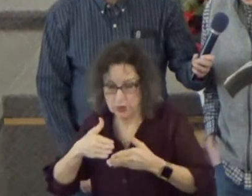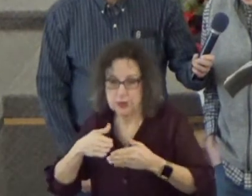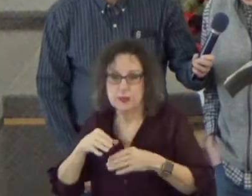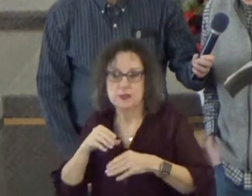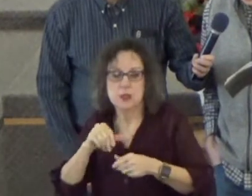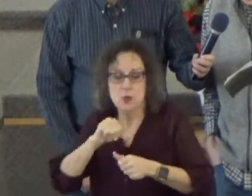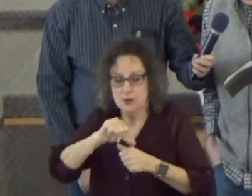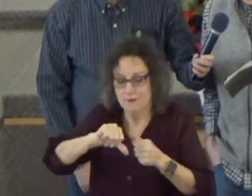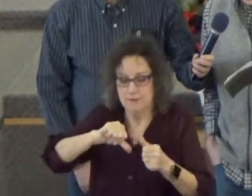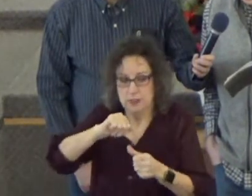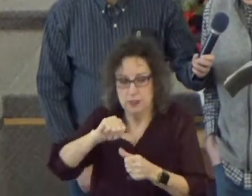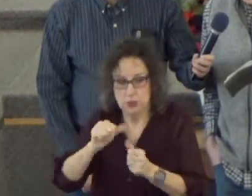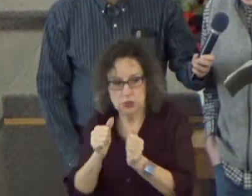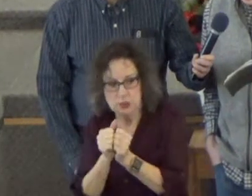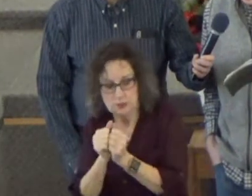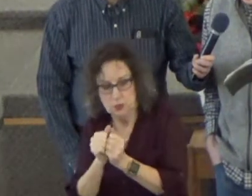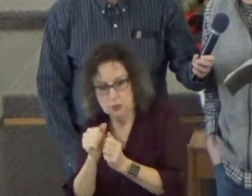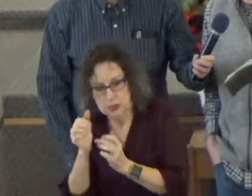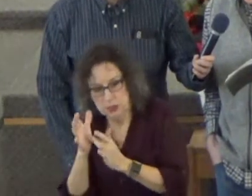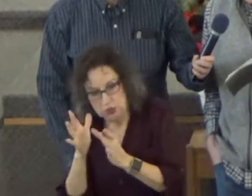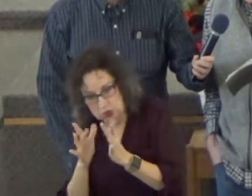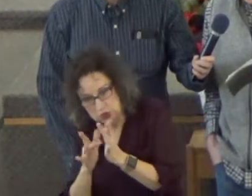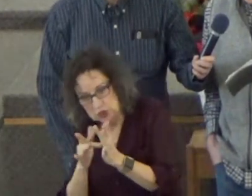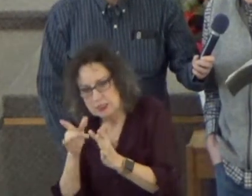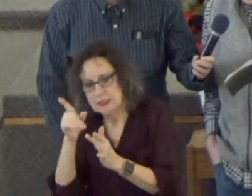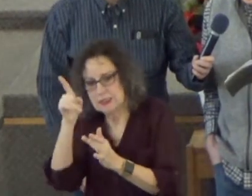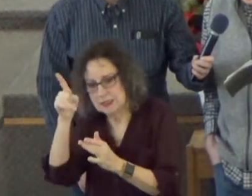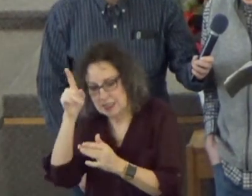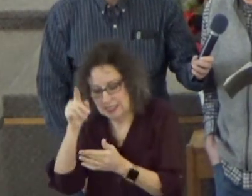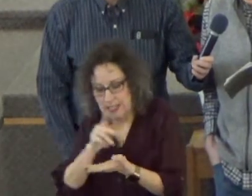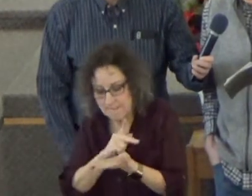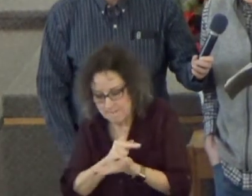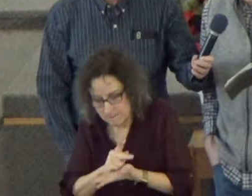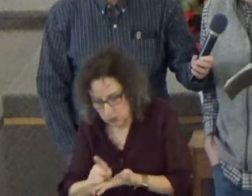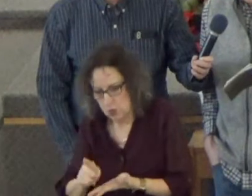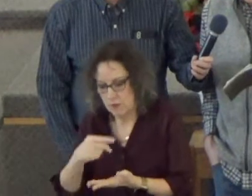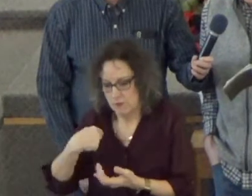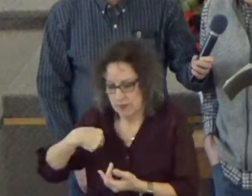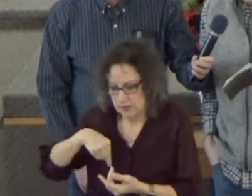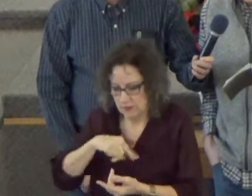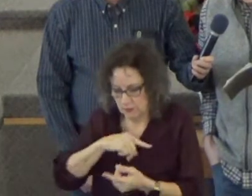fellowship with one another, and the blood of Jesus, his son, purifies us from all sin.